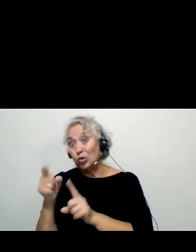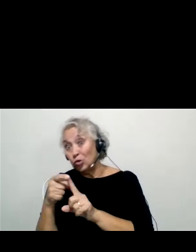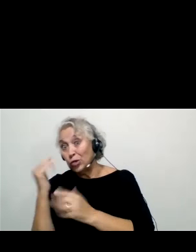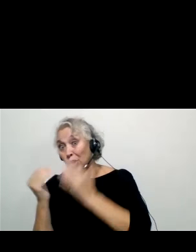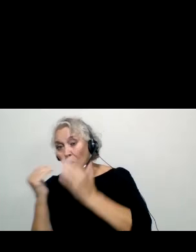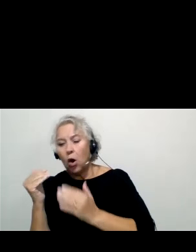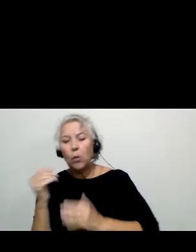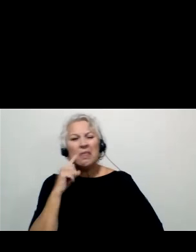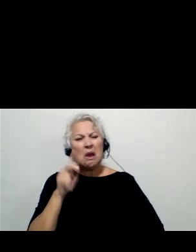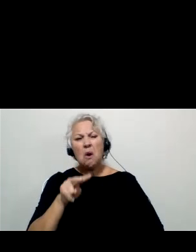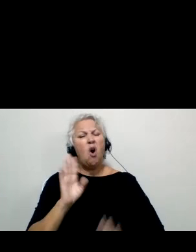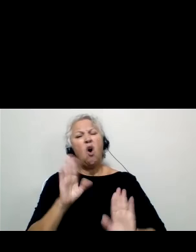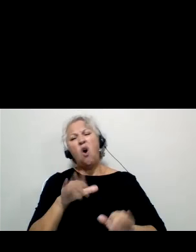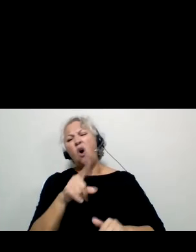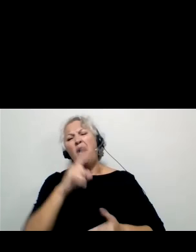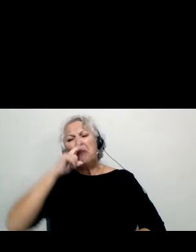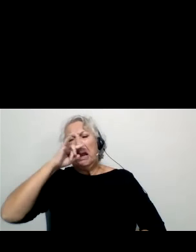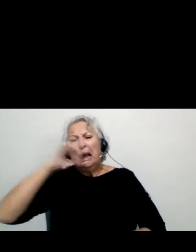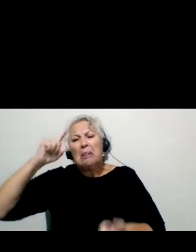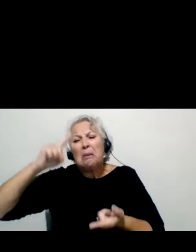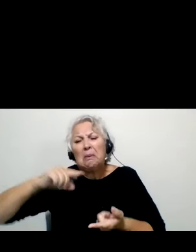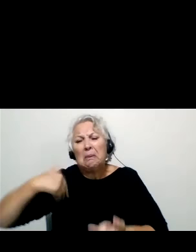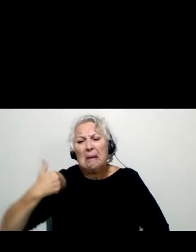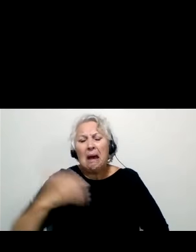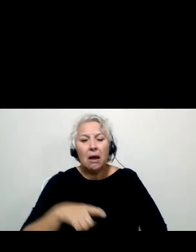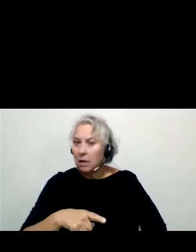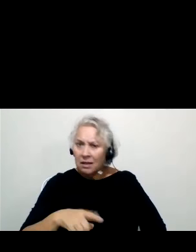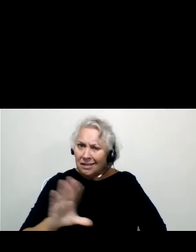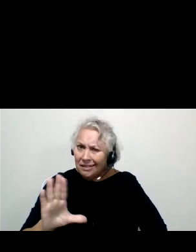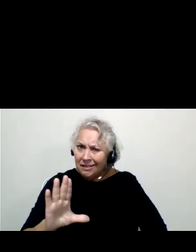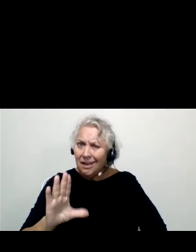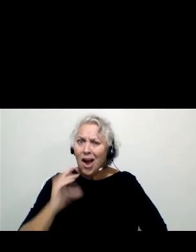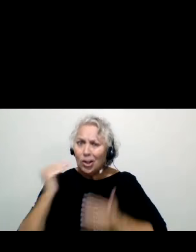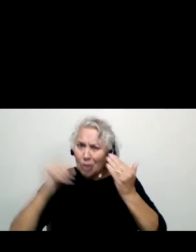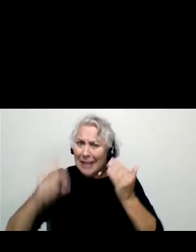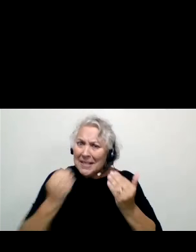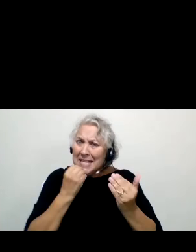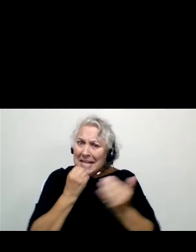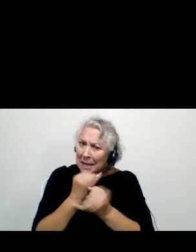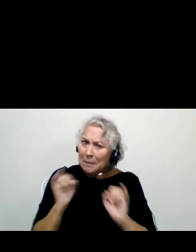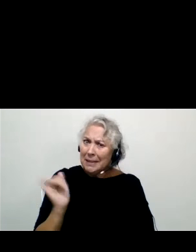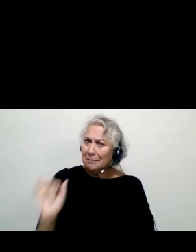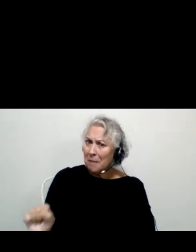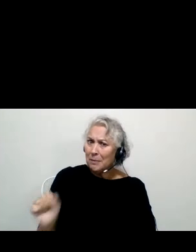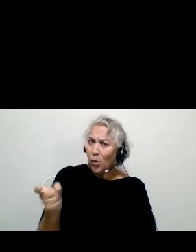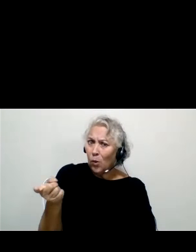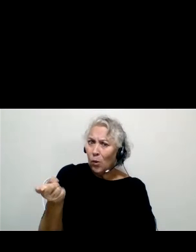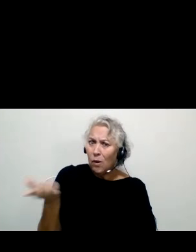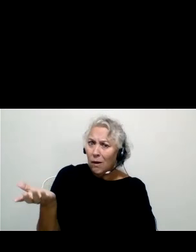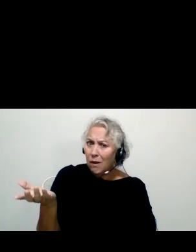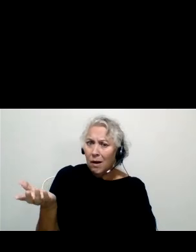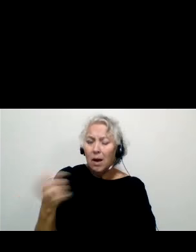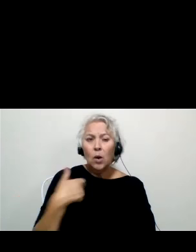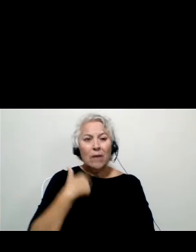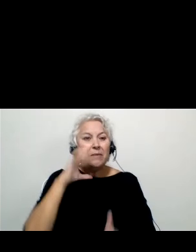at these and we think, oh no, these are for little kids. But adults need to be able to eat as independently as possible. And so we have